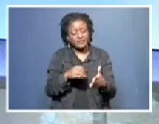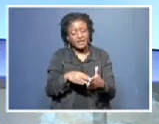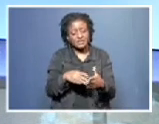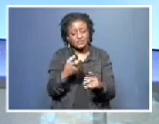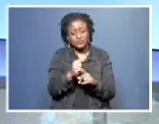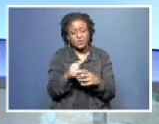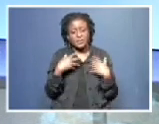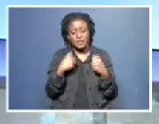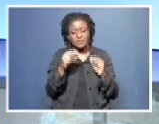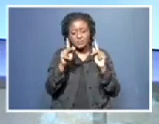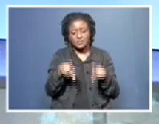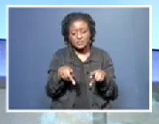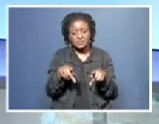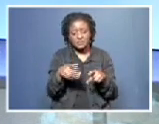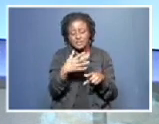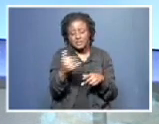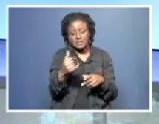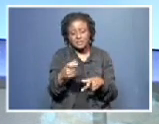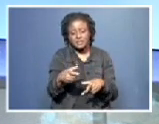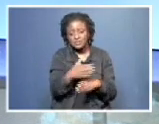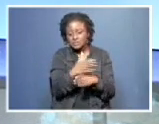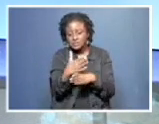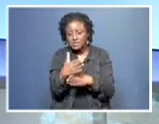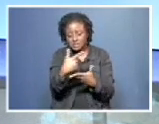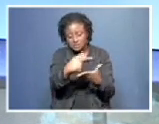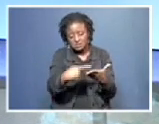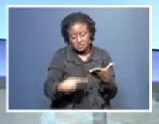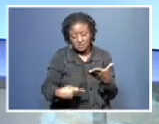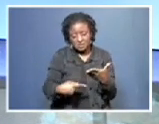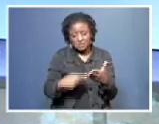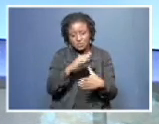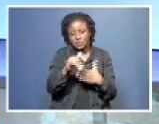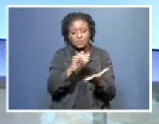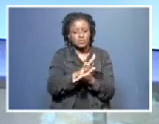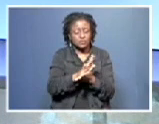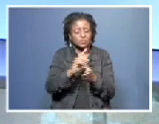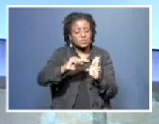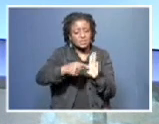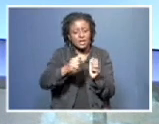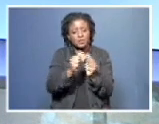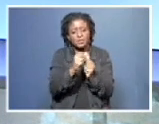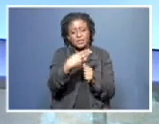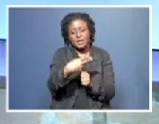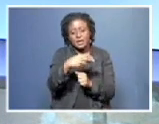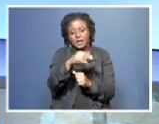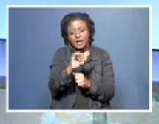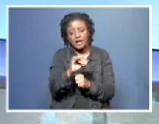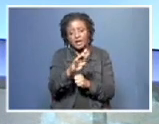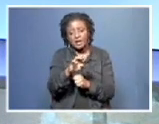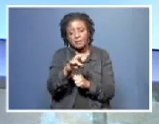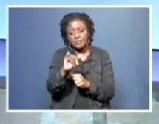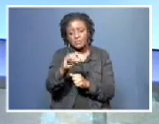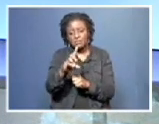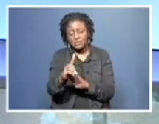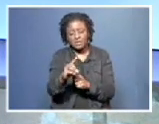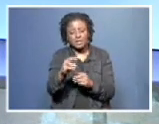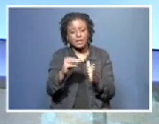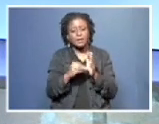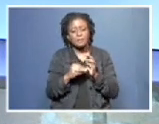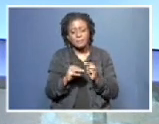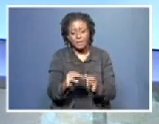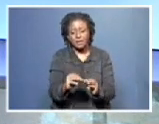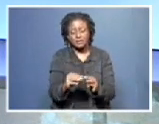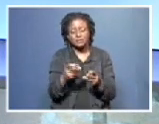The education ministries released detailing that all schools will begin with the hybrid model using all health and safety